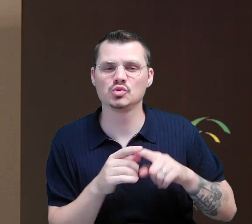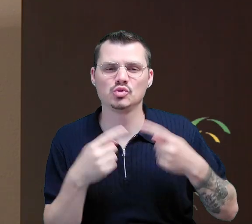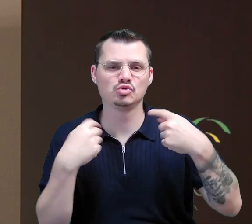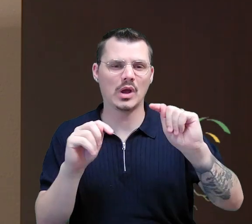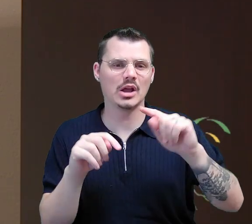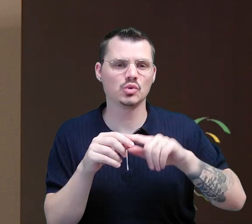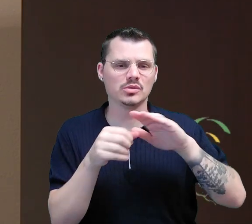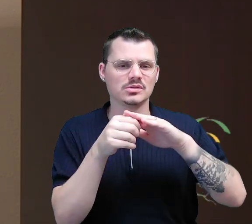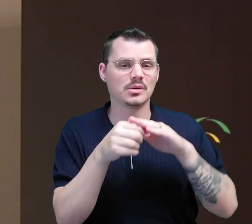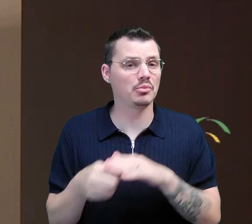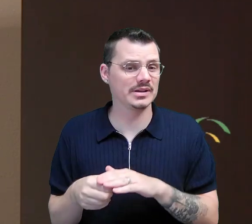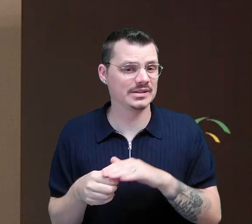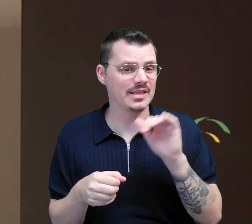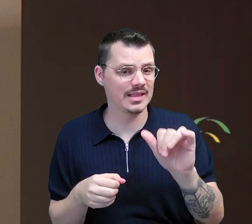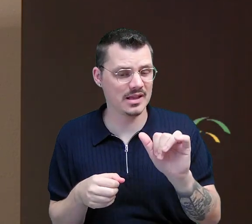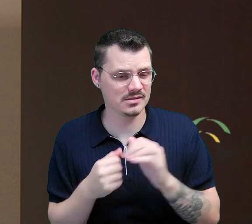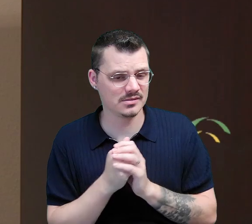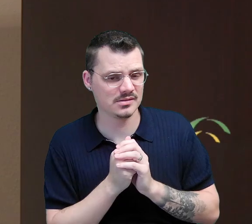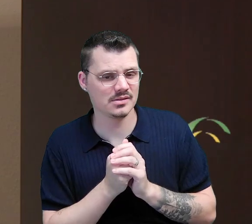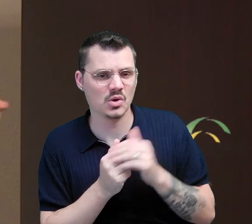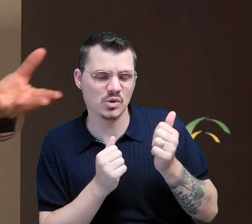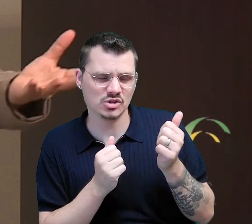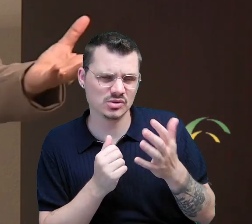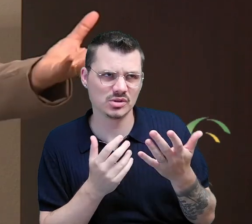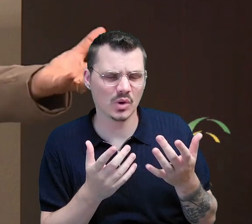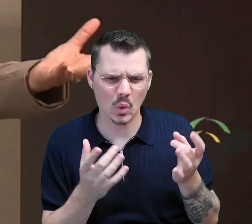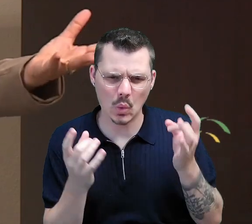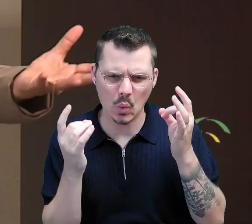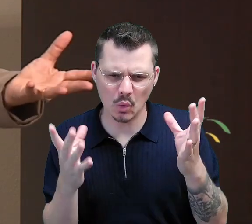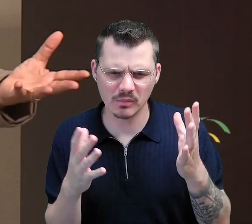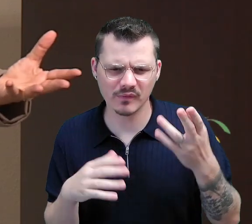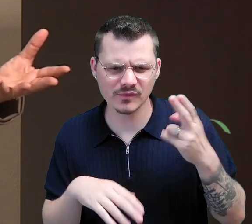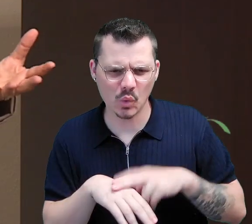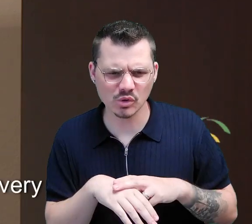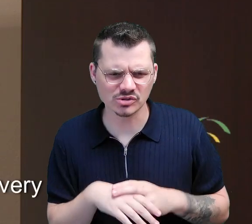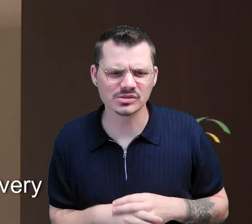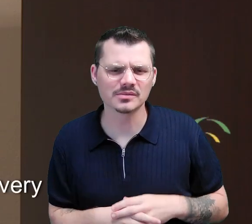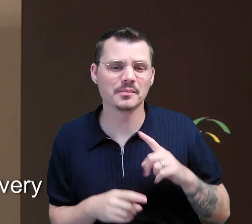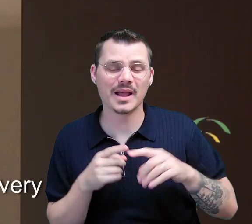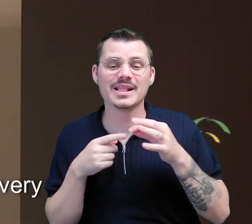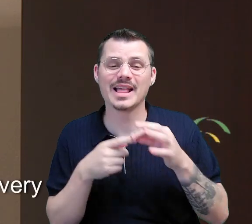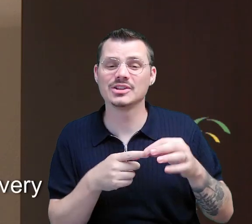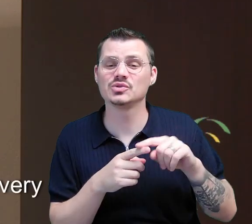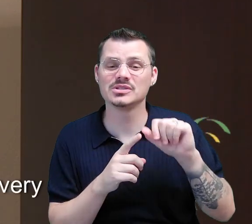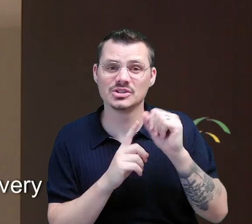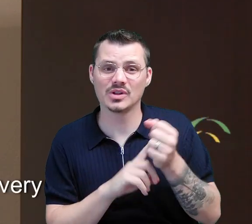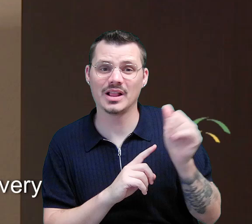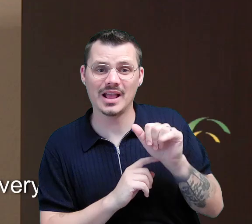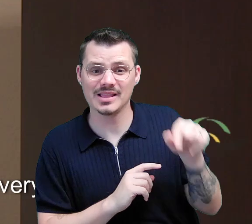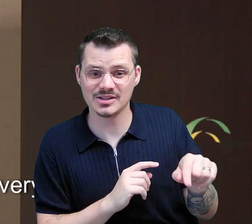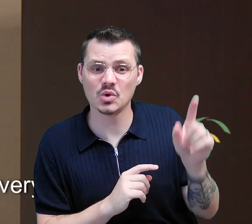try and suppress that, and which is horrible, of course, and